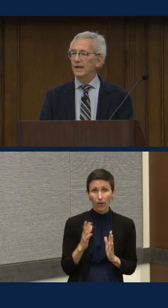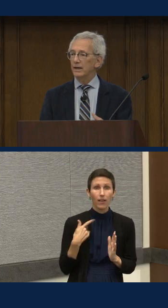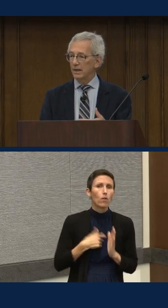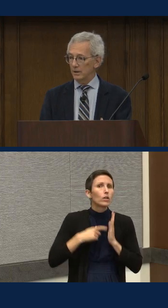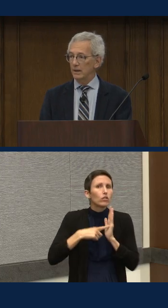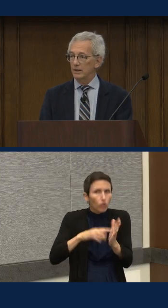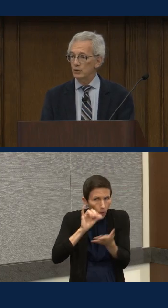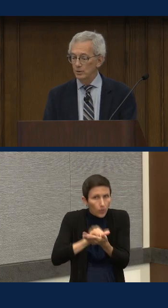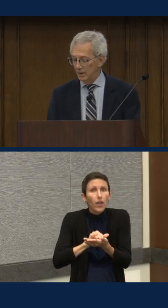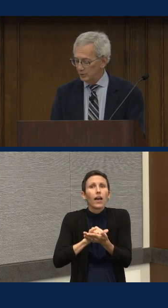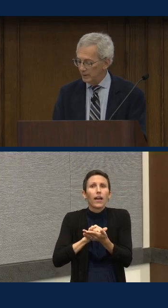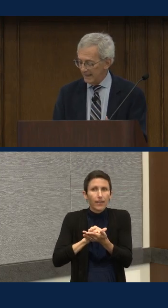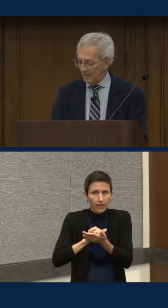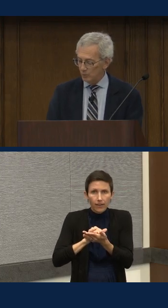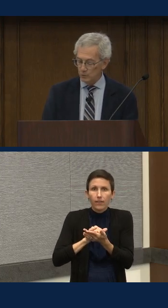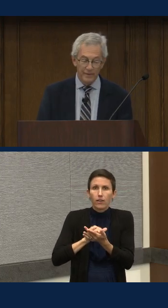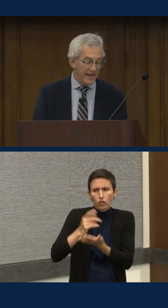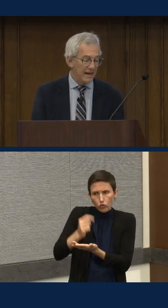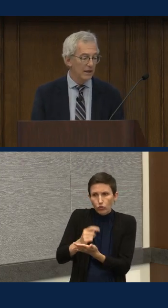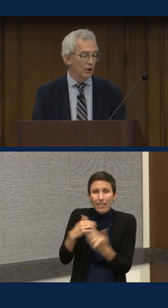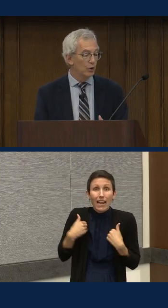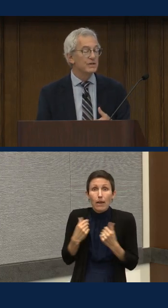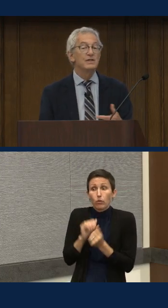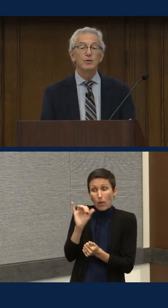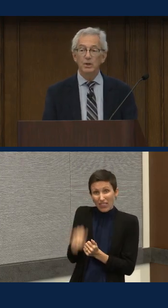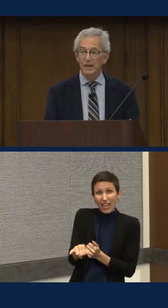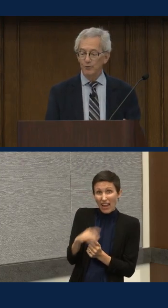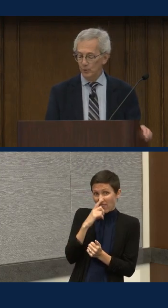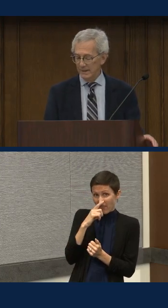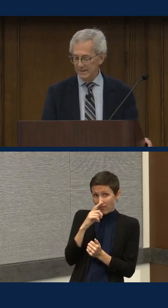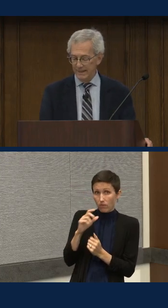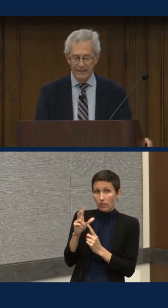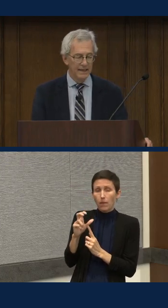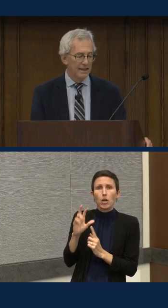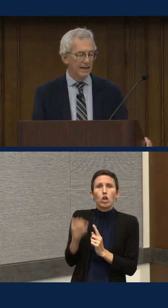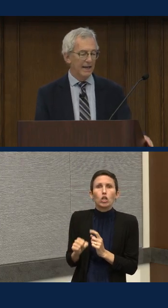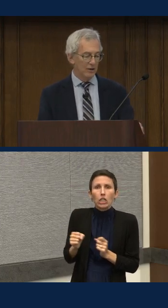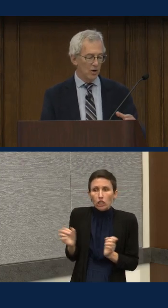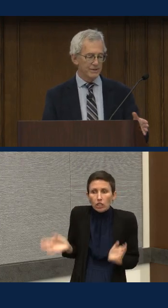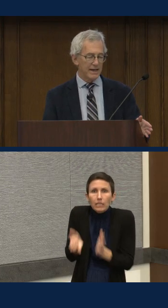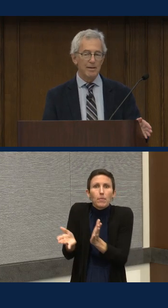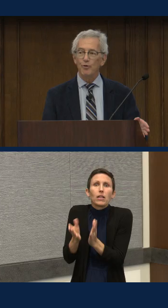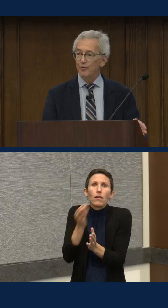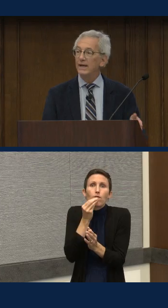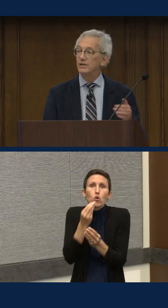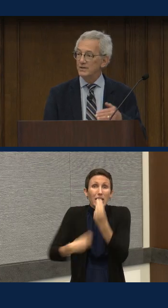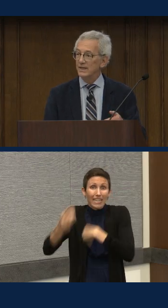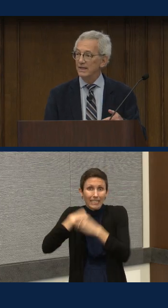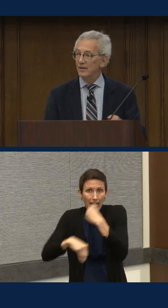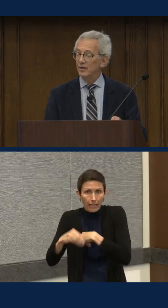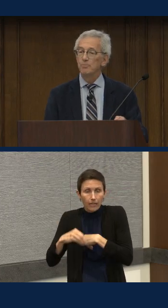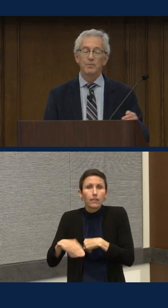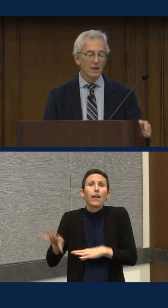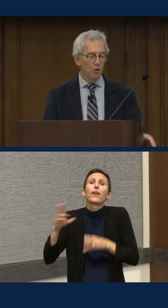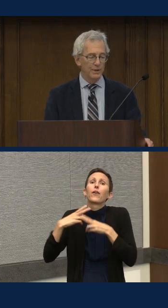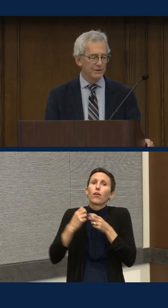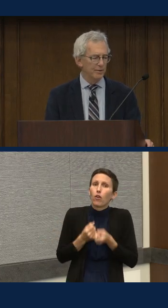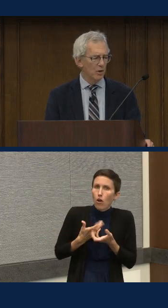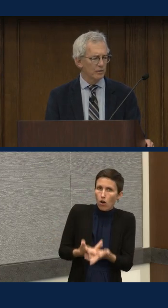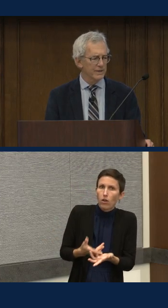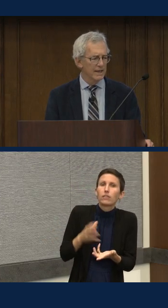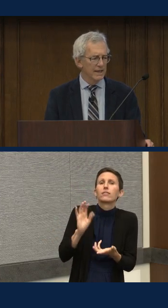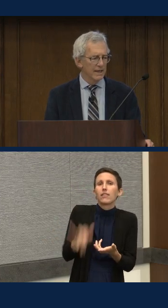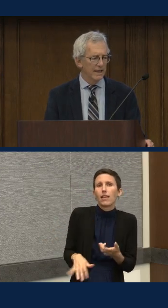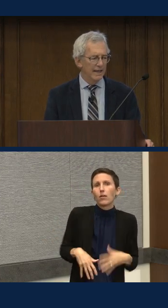showed that treating animals with that could stimulate food intake and cause the hyperphagia seen in the